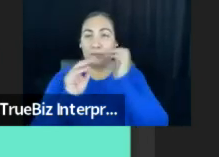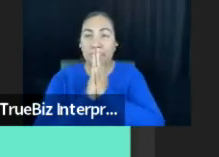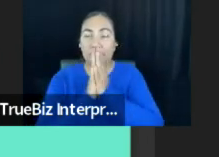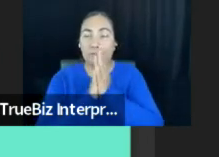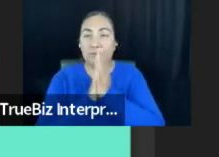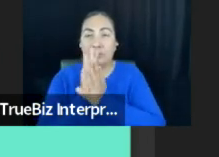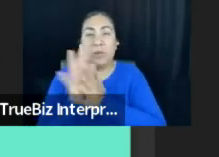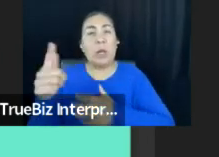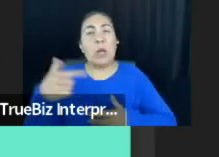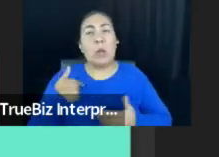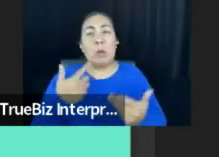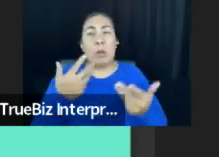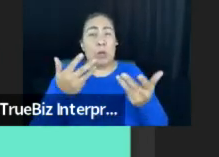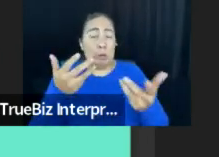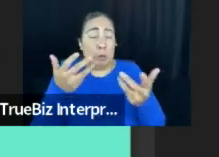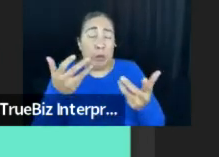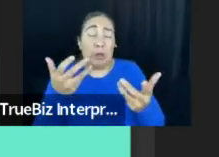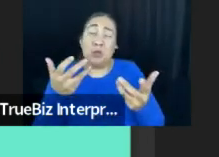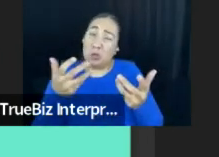really start having